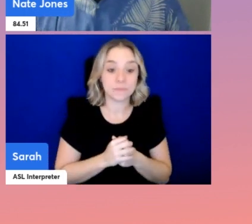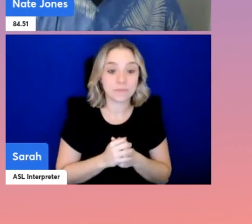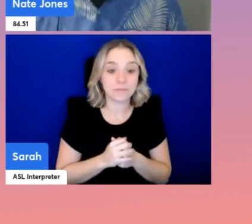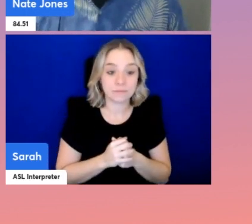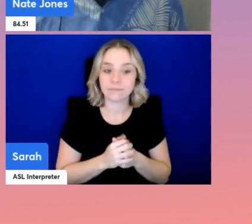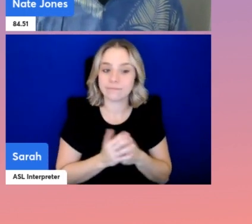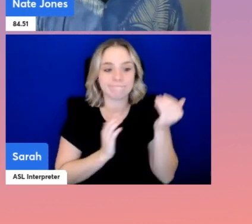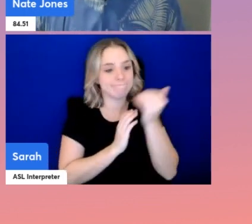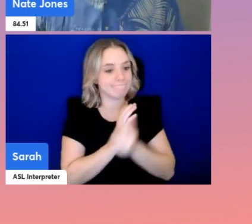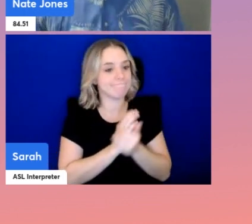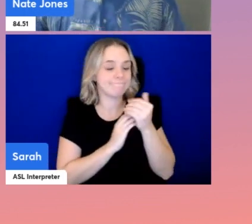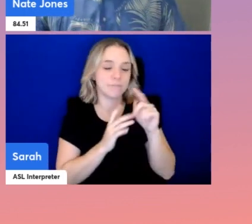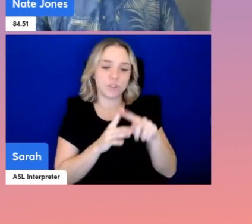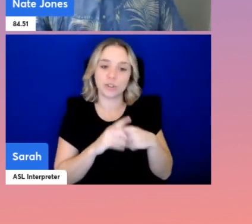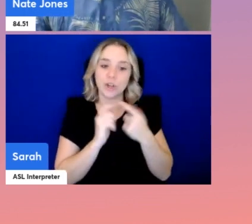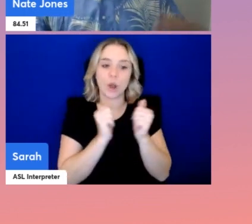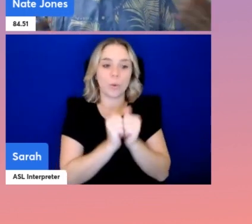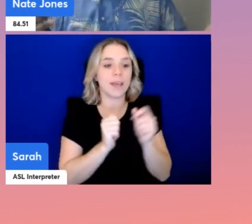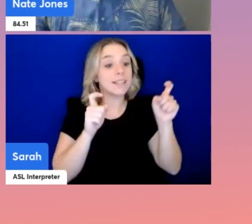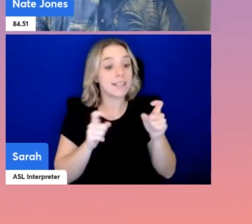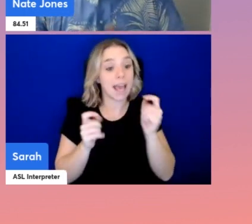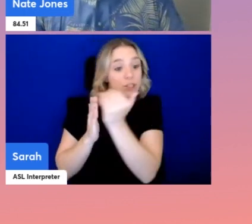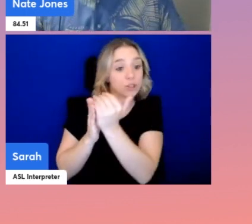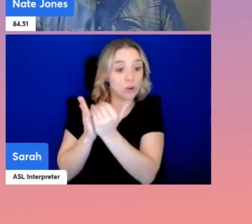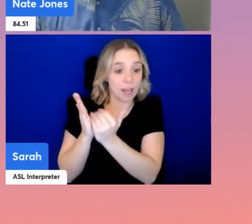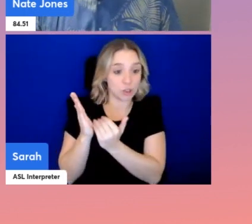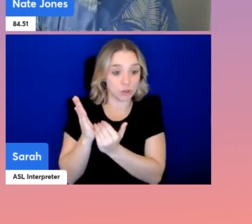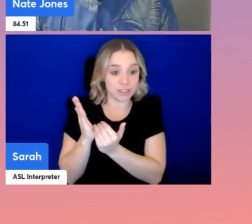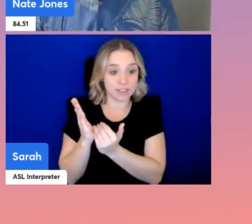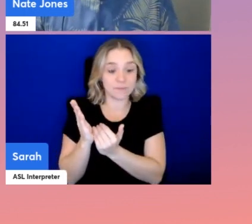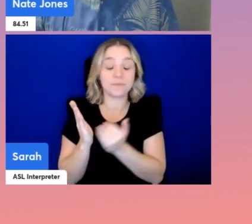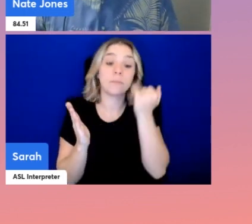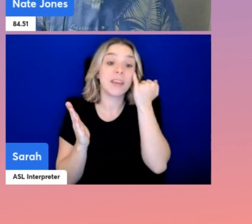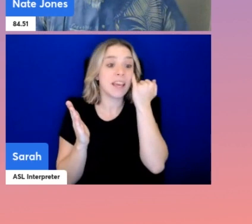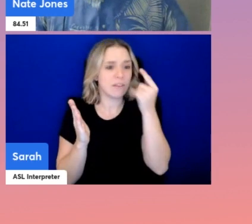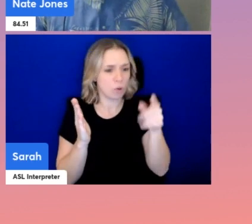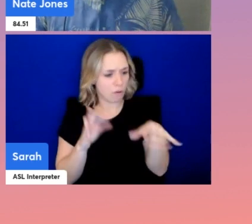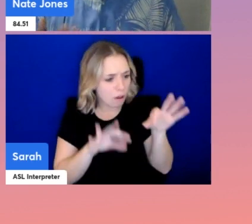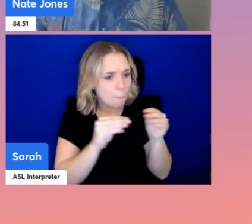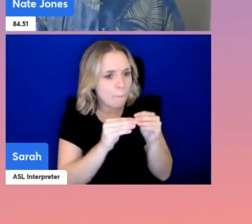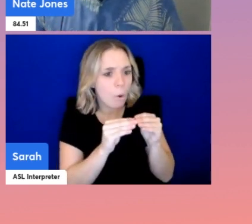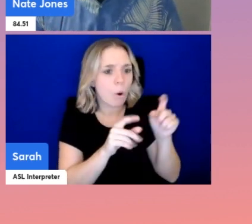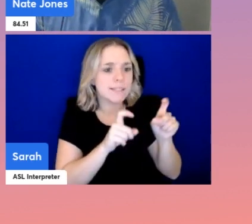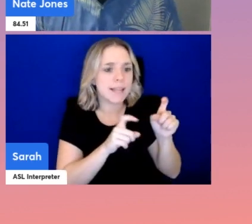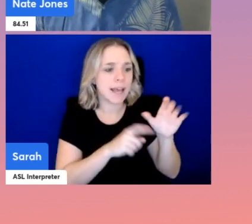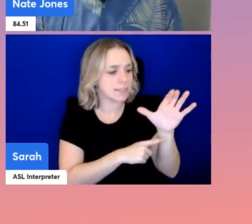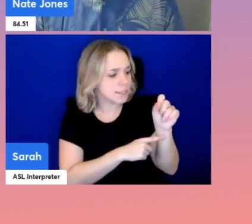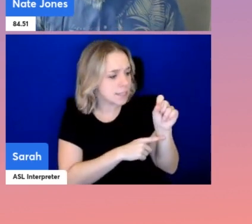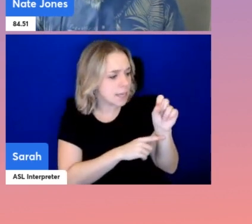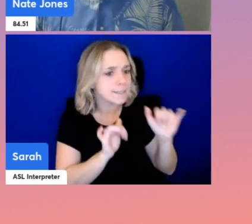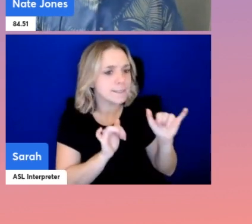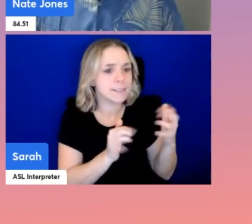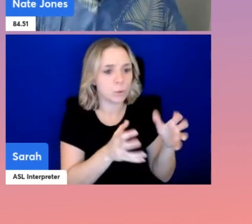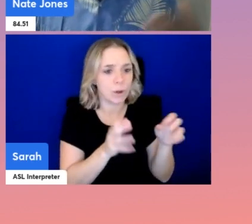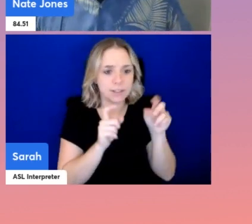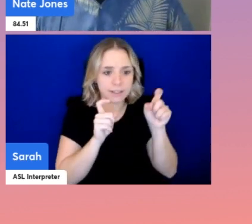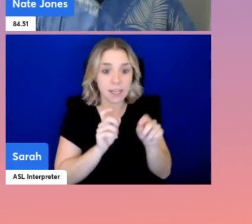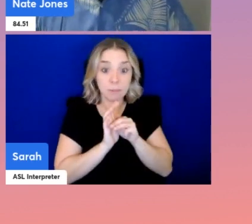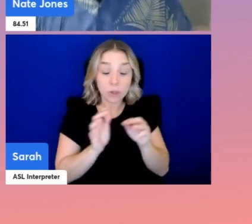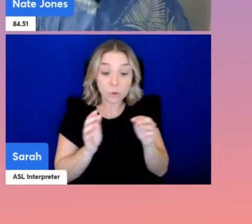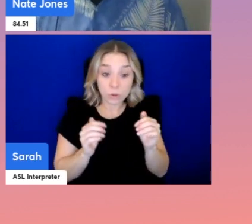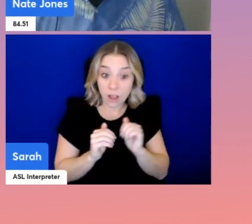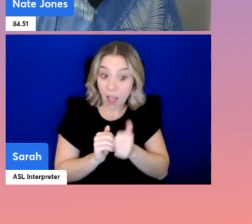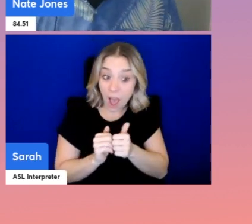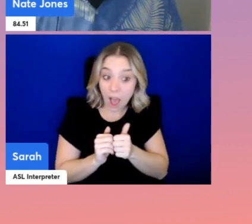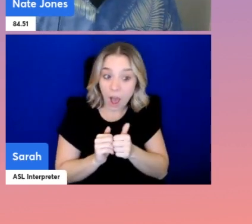default, it starts with just a test directory, but if you uncover some more test cases that you need, that you want to test your module with, all you have to do